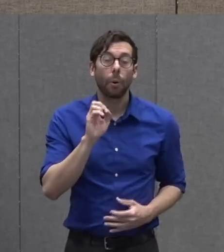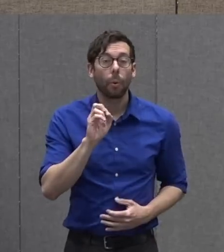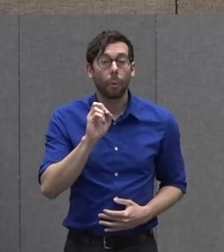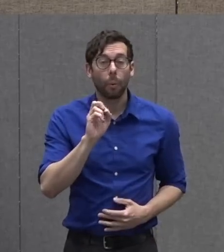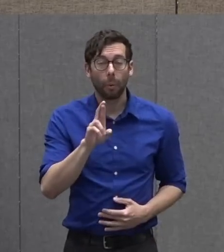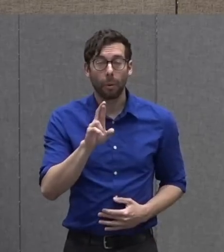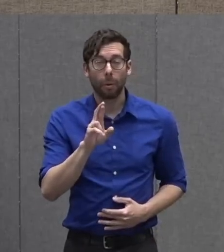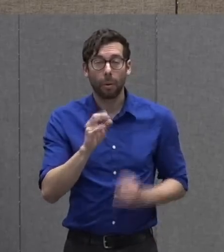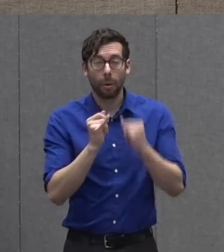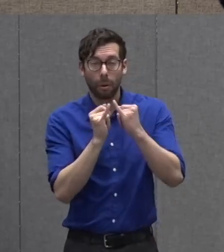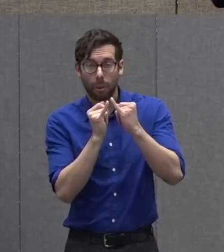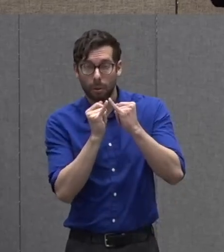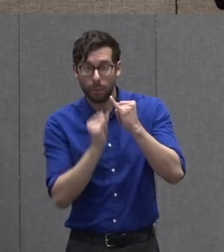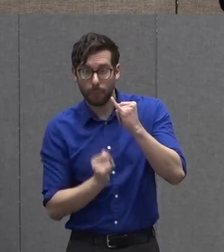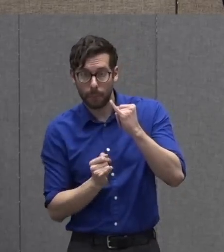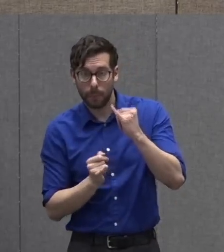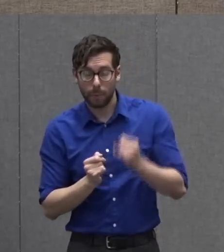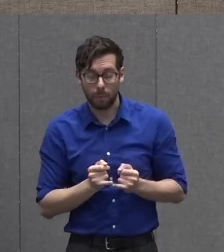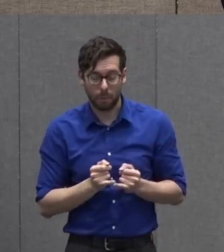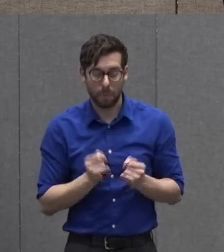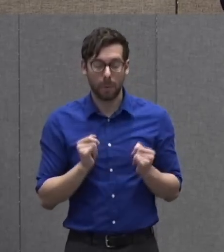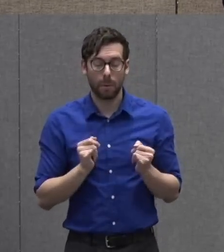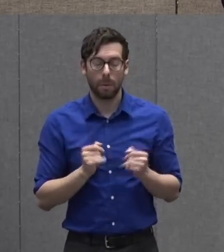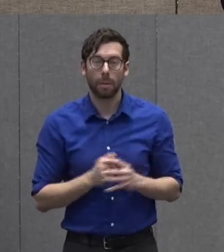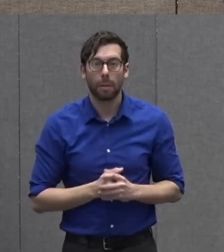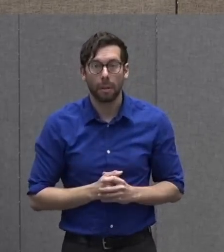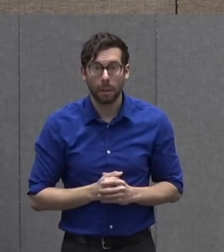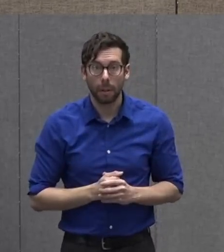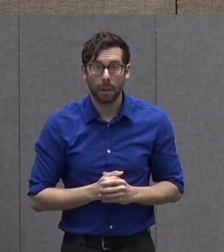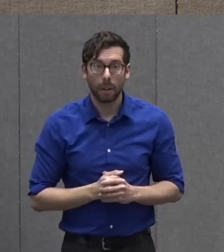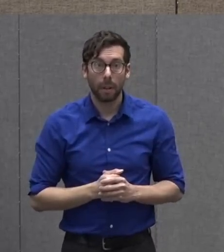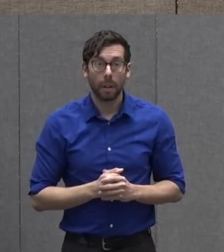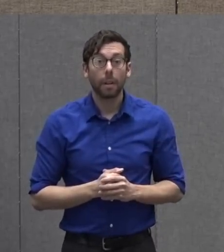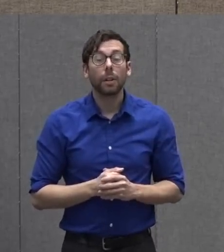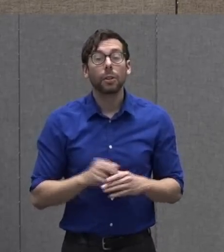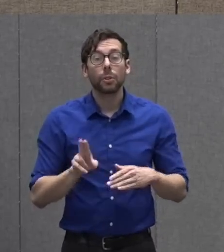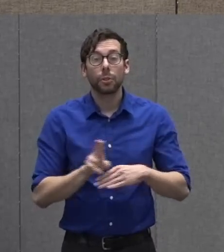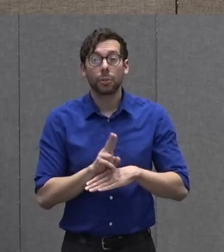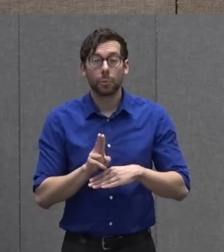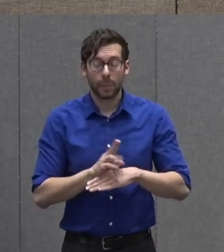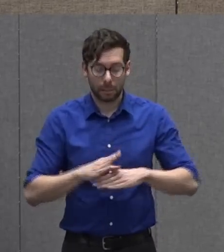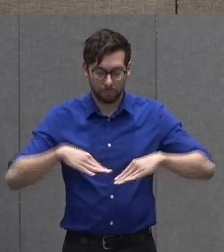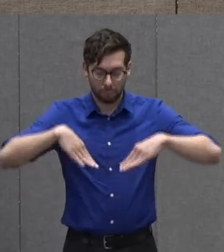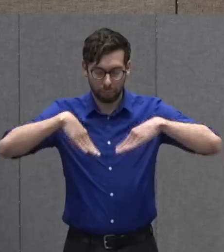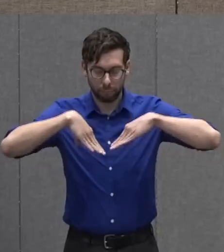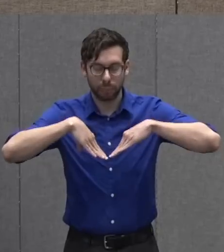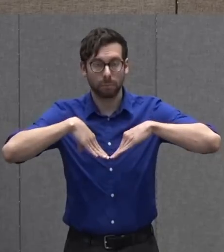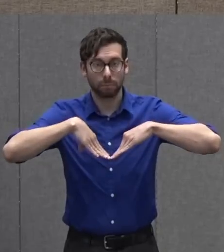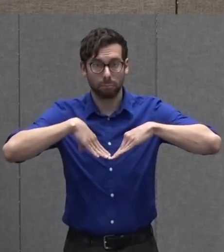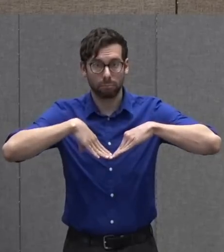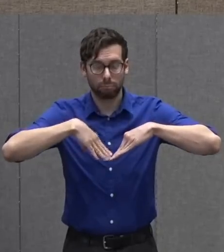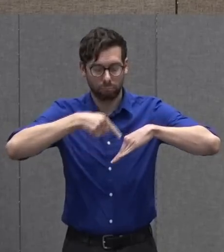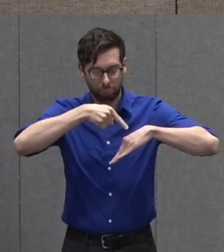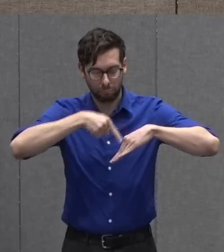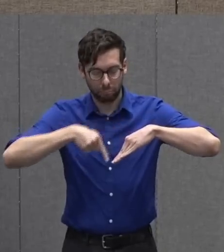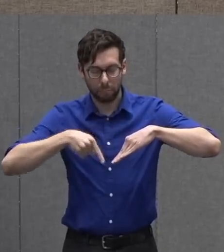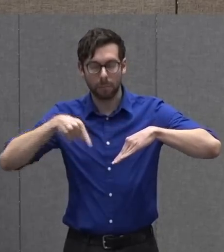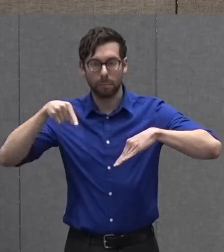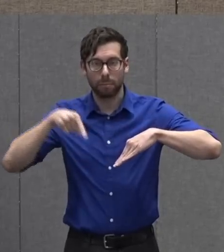show with our two slanted lines at the end here that we're pointing